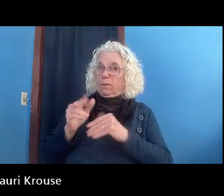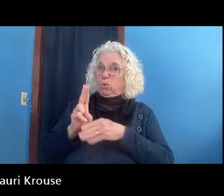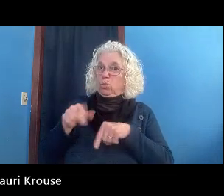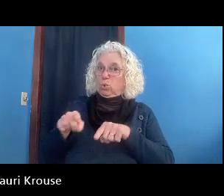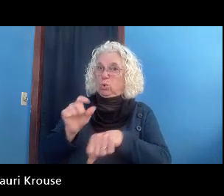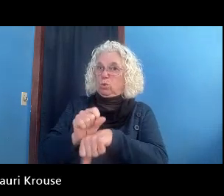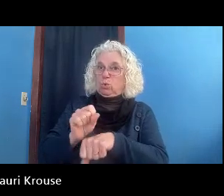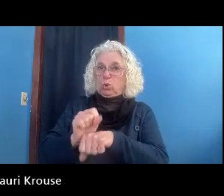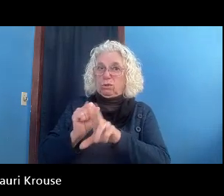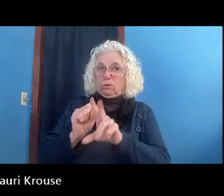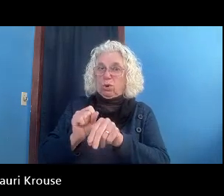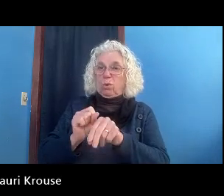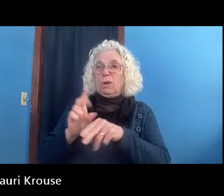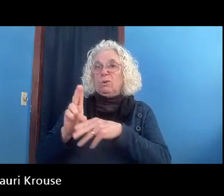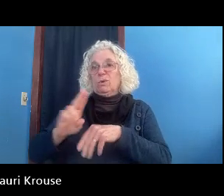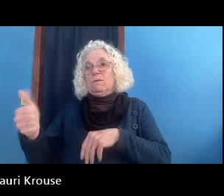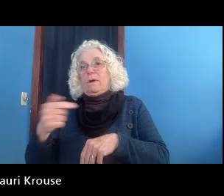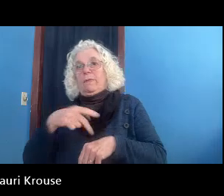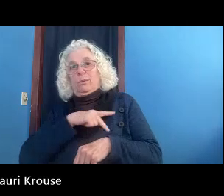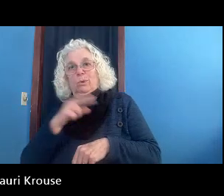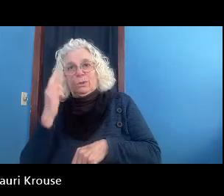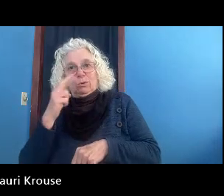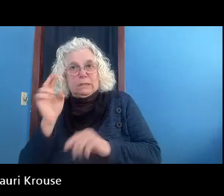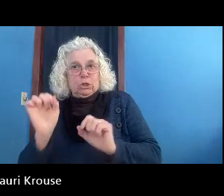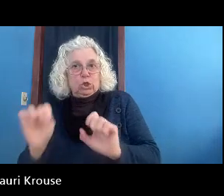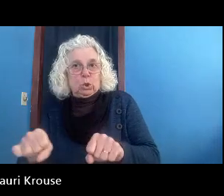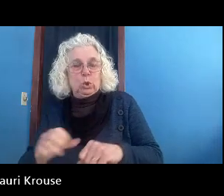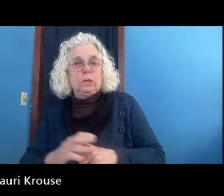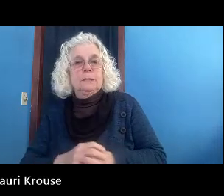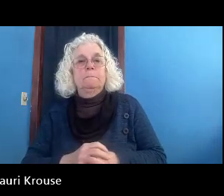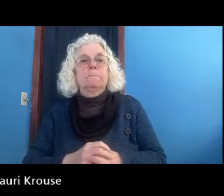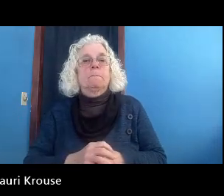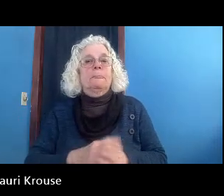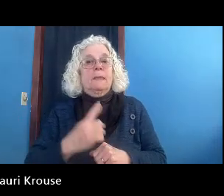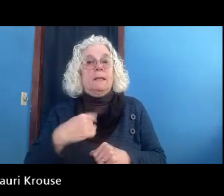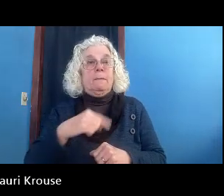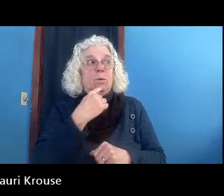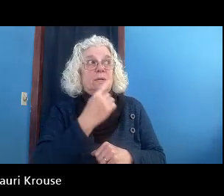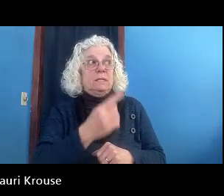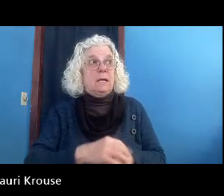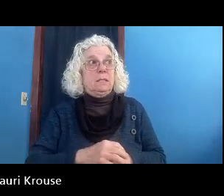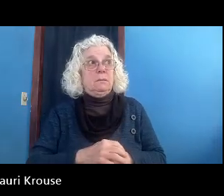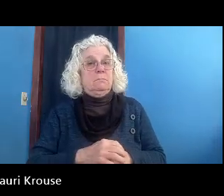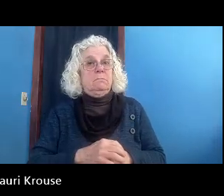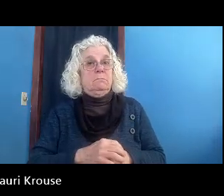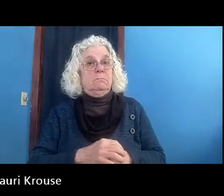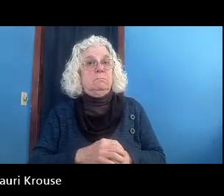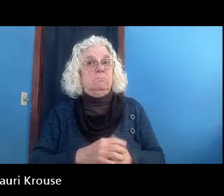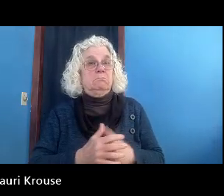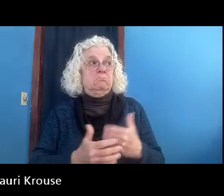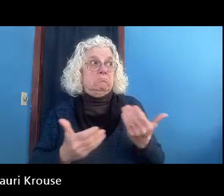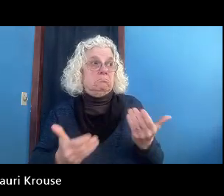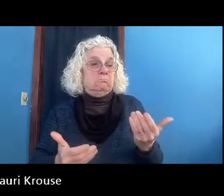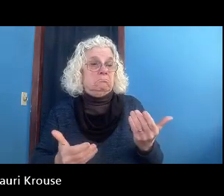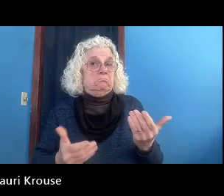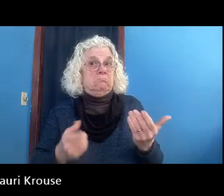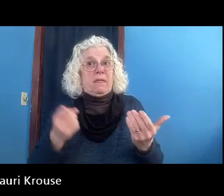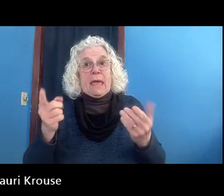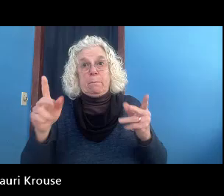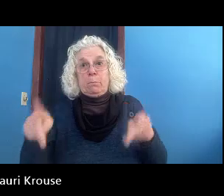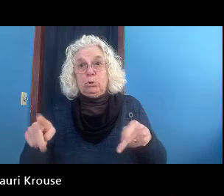therefore that's why it's not. But what we inform the employer is that, let's say with this company car, this person was in a wheelchair and